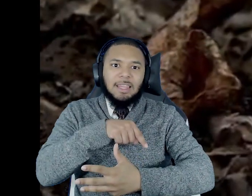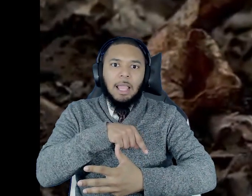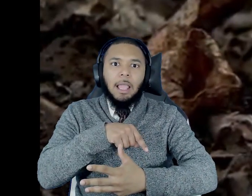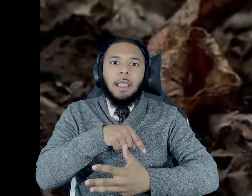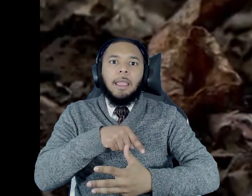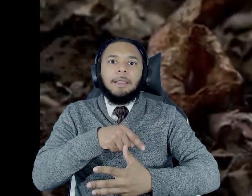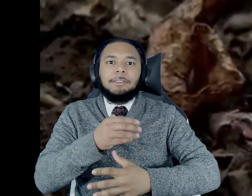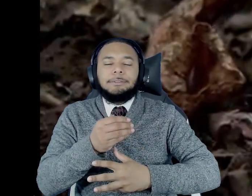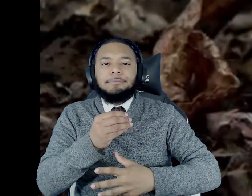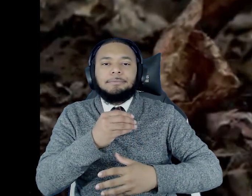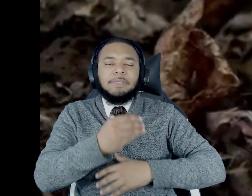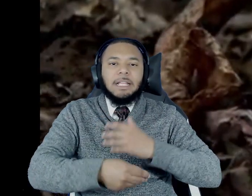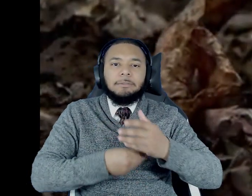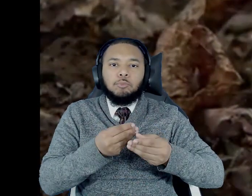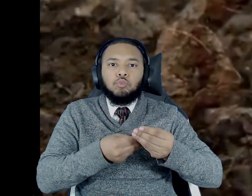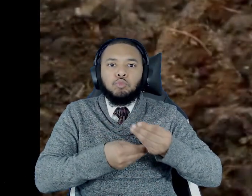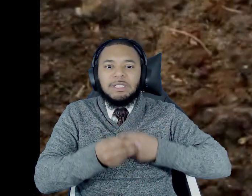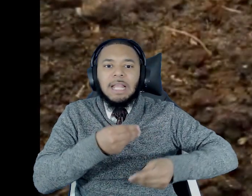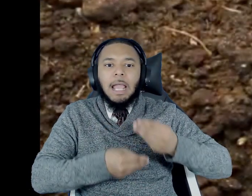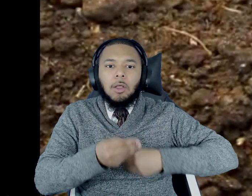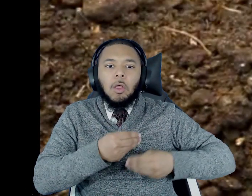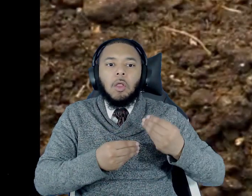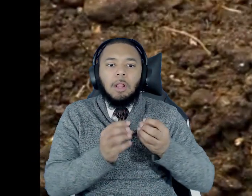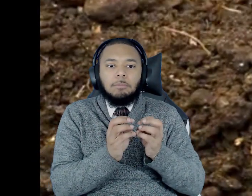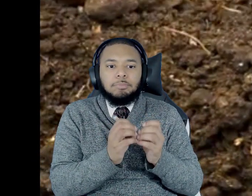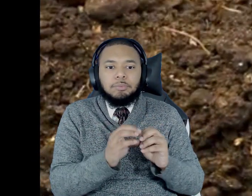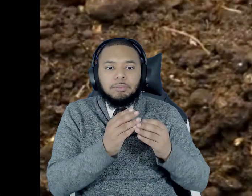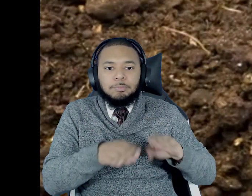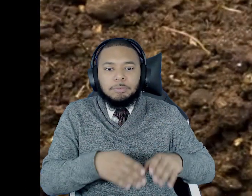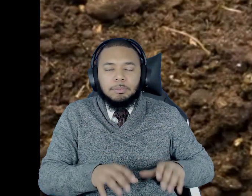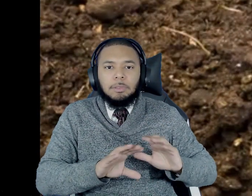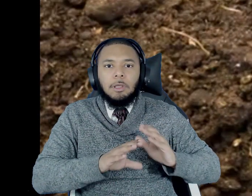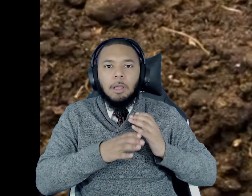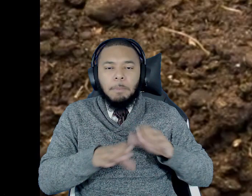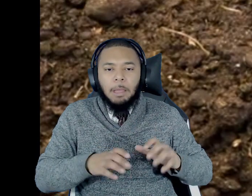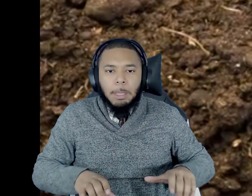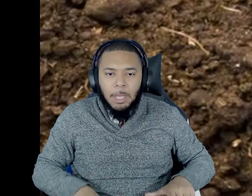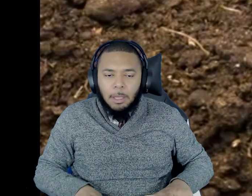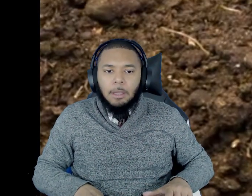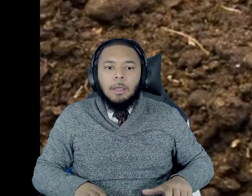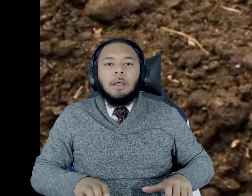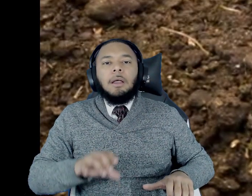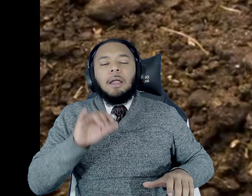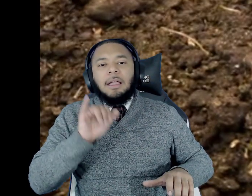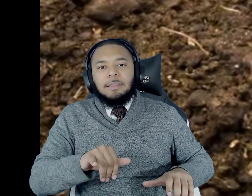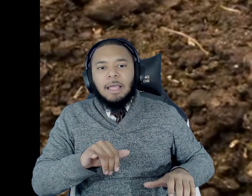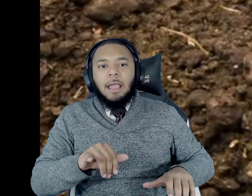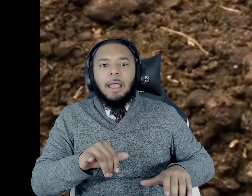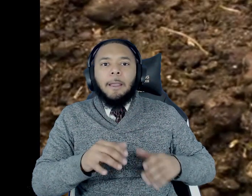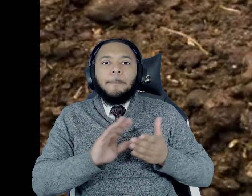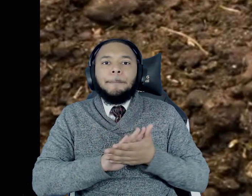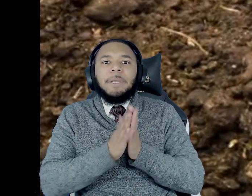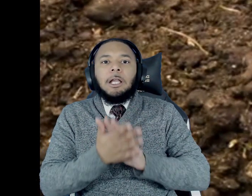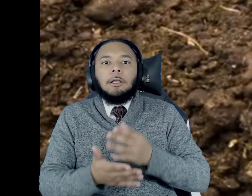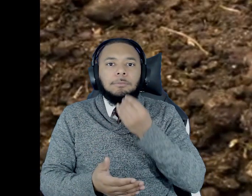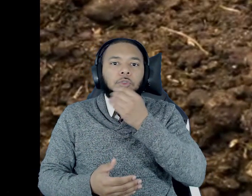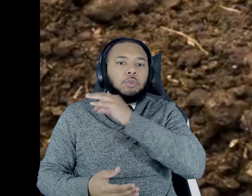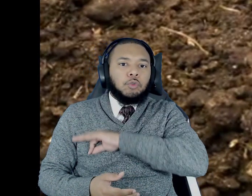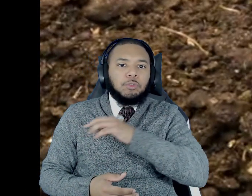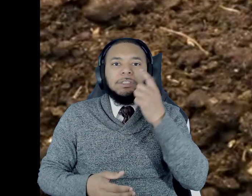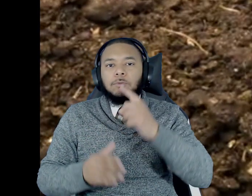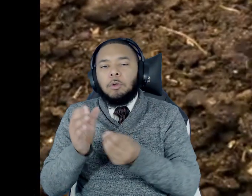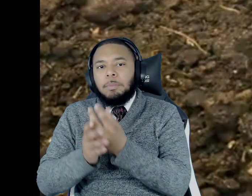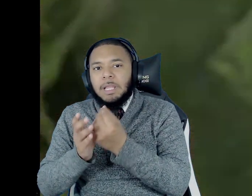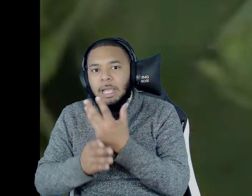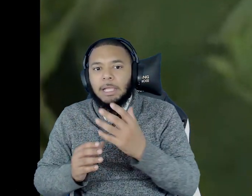decomposition of waste, soil and vegetation being regenerated and renewed through all of the passing of these